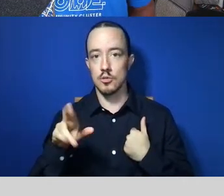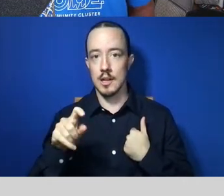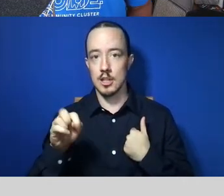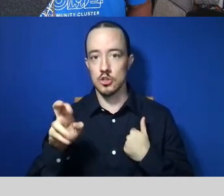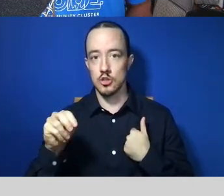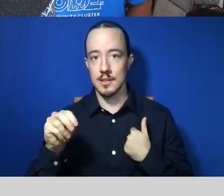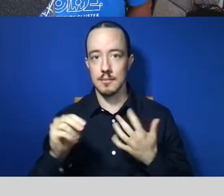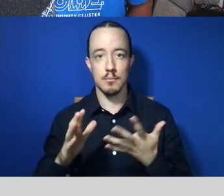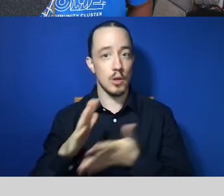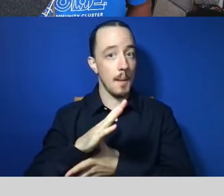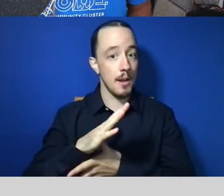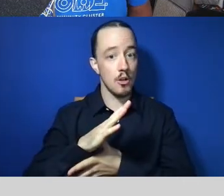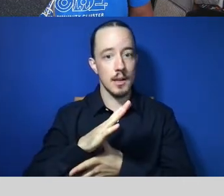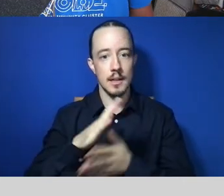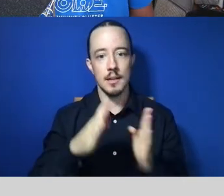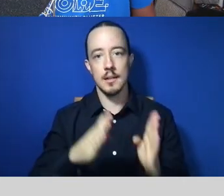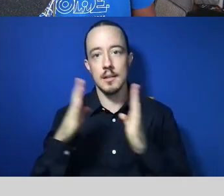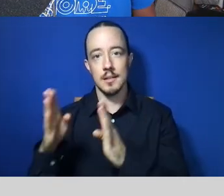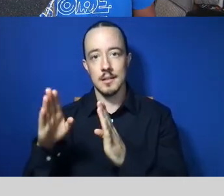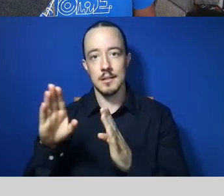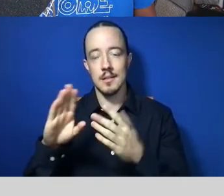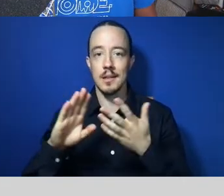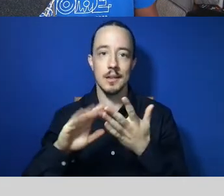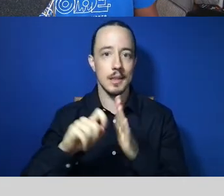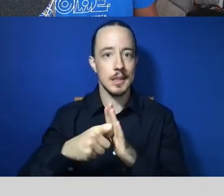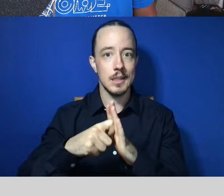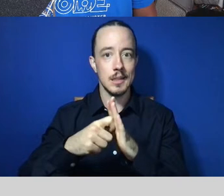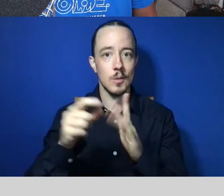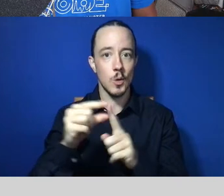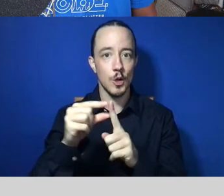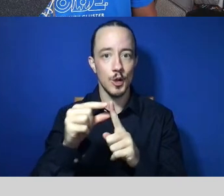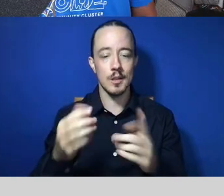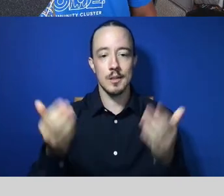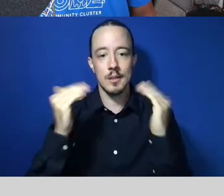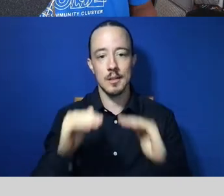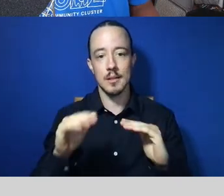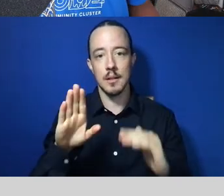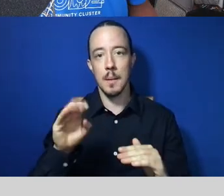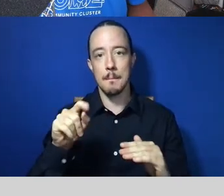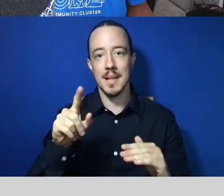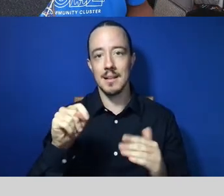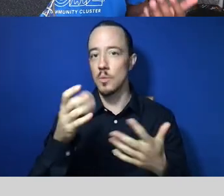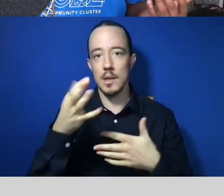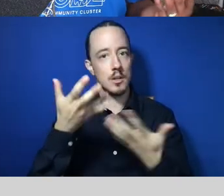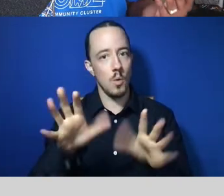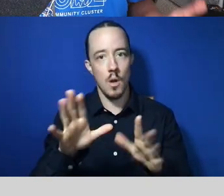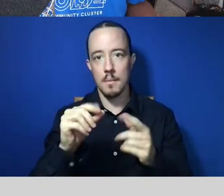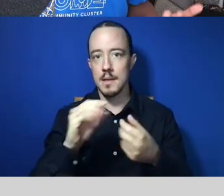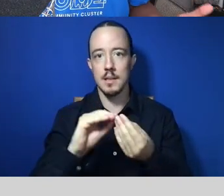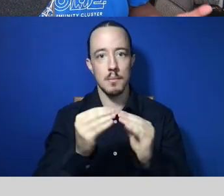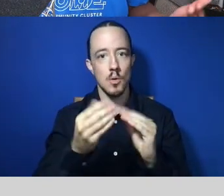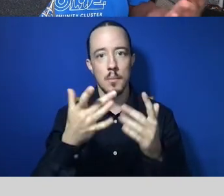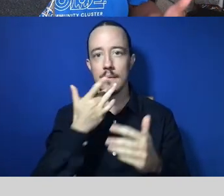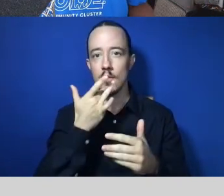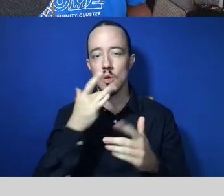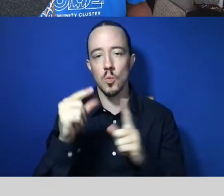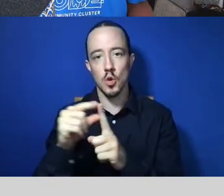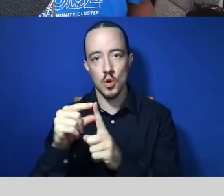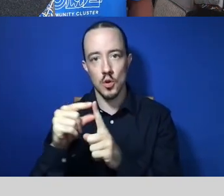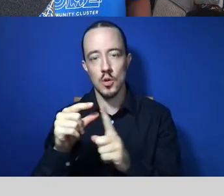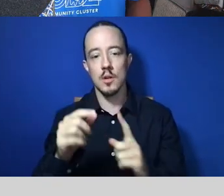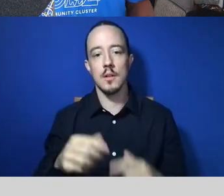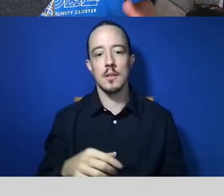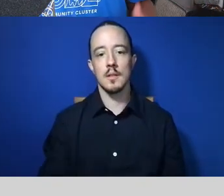address direction primary being a keyword, the beat, as we mentioned before, we don't want that to be a number, we want that to be a